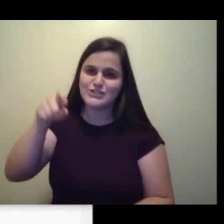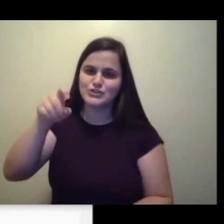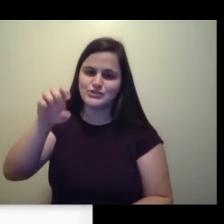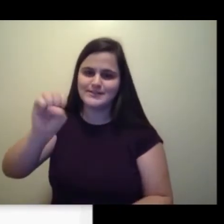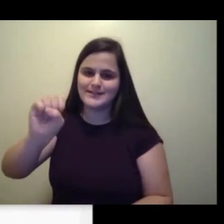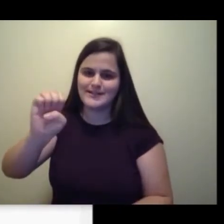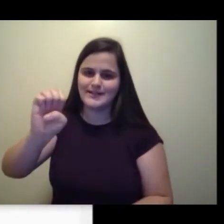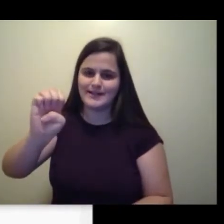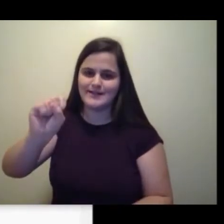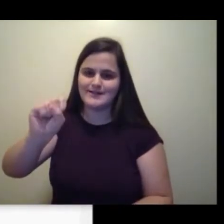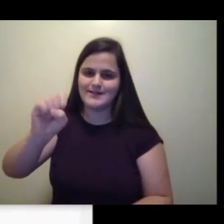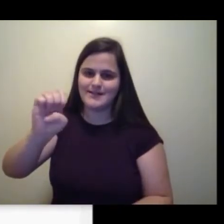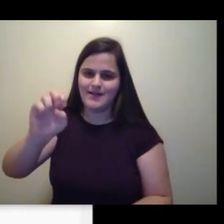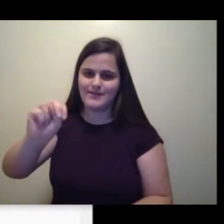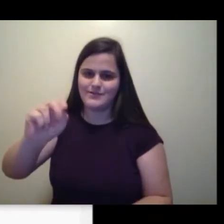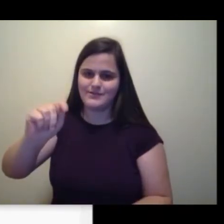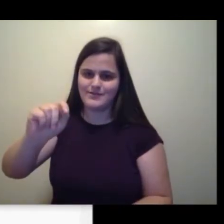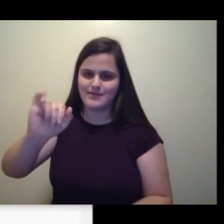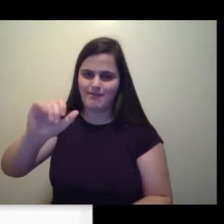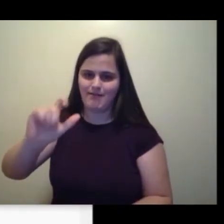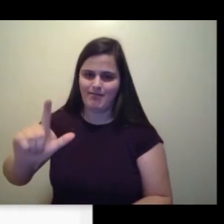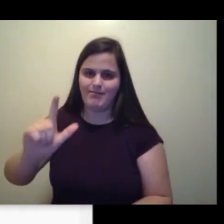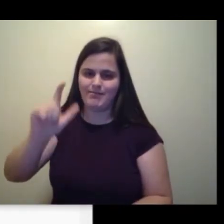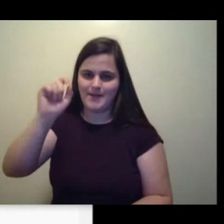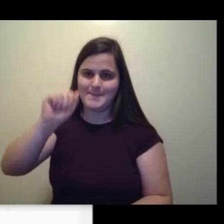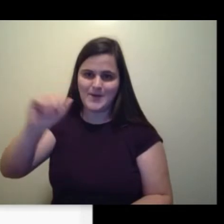essential amino acids.